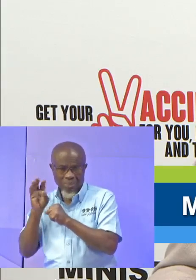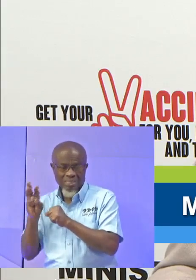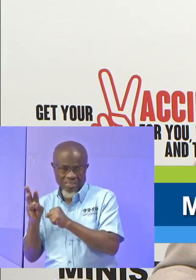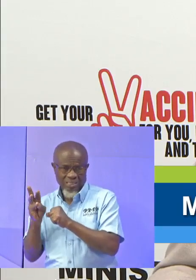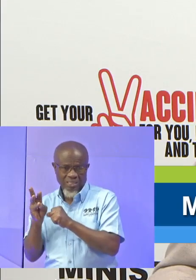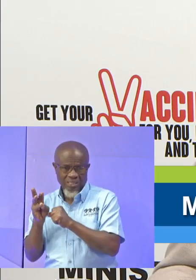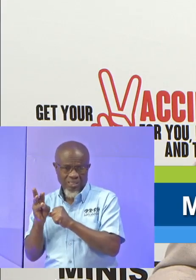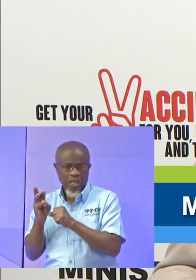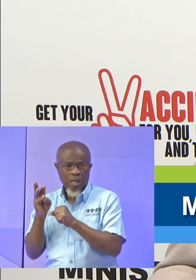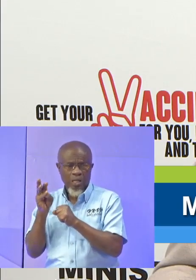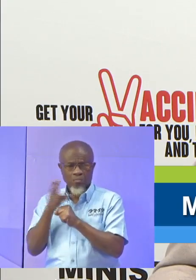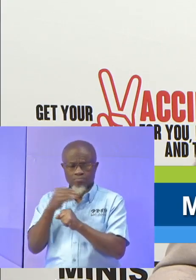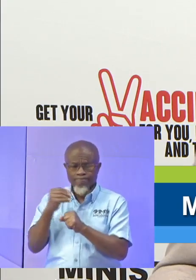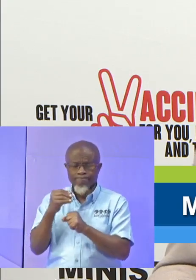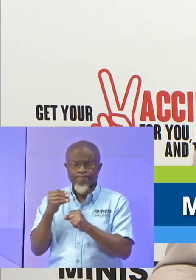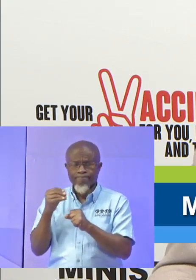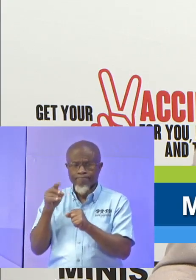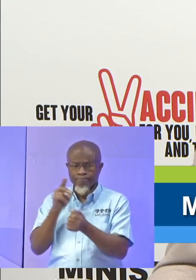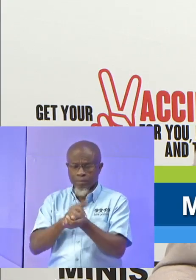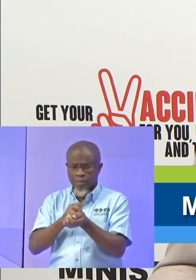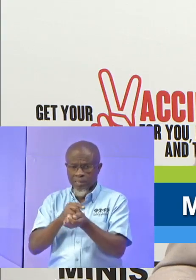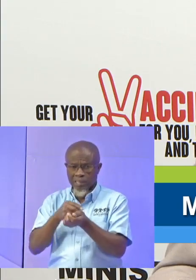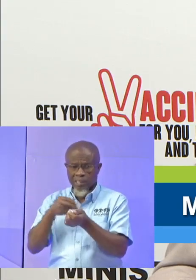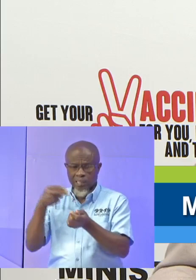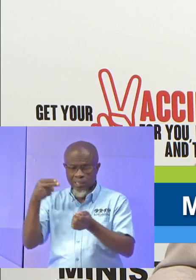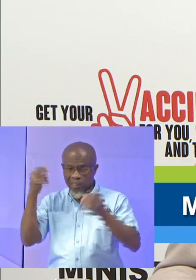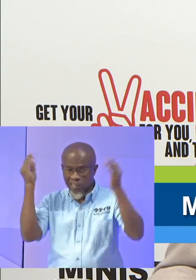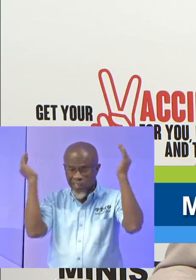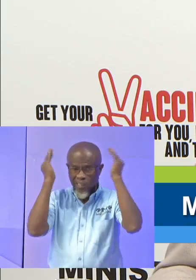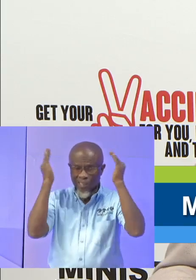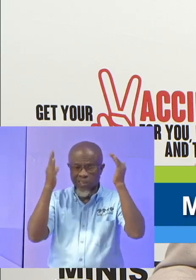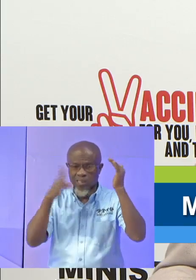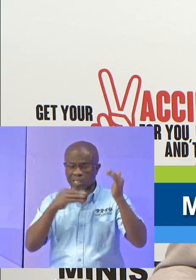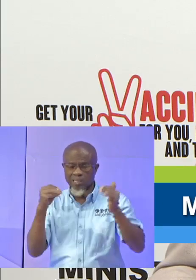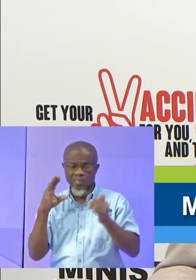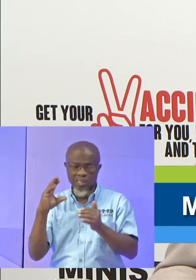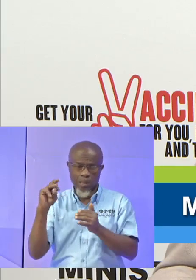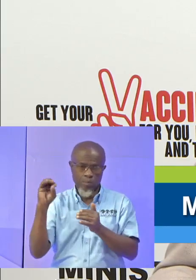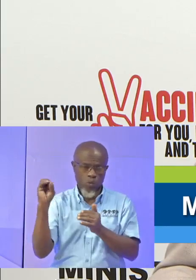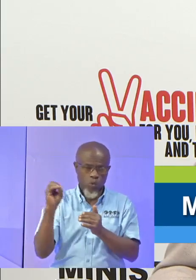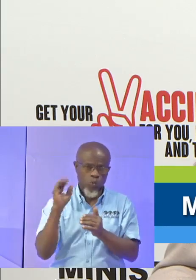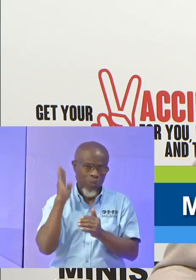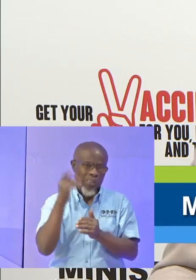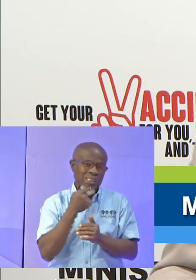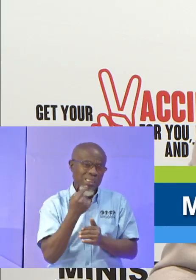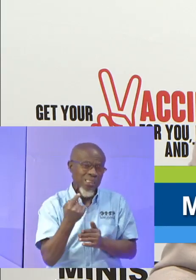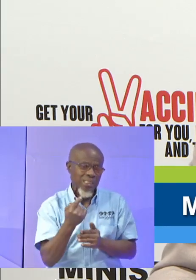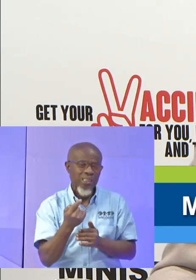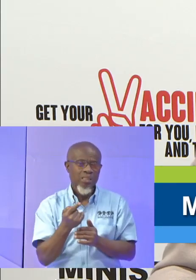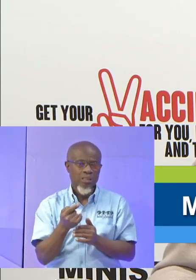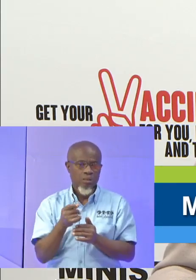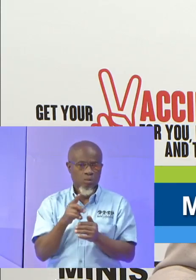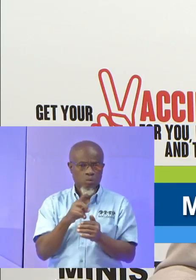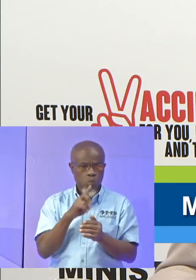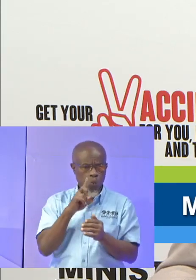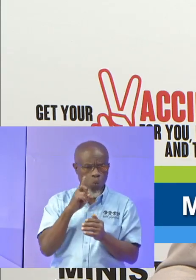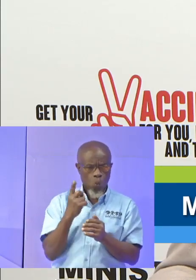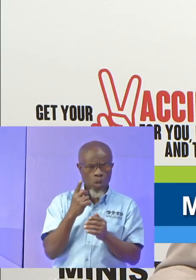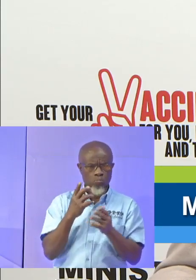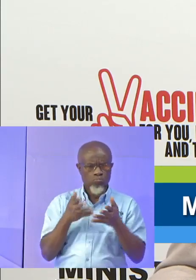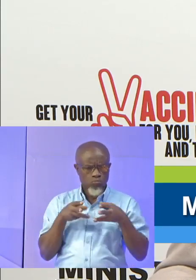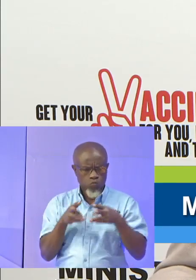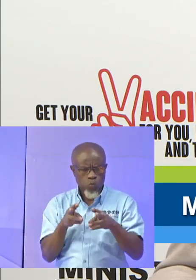as Drs. Hines and Dr. Parasram will tell you, one of the indicators or one